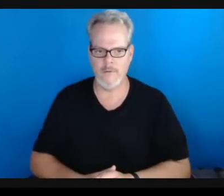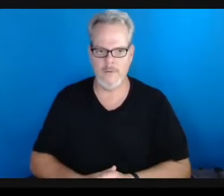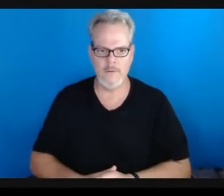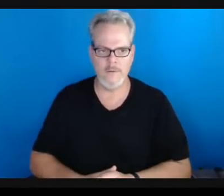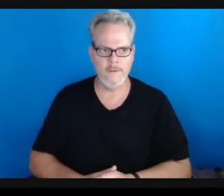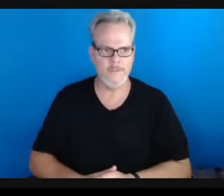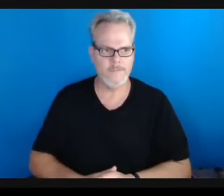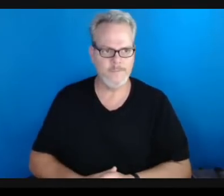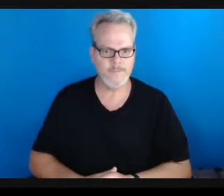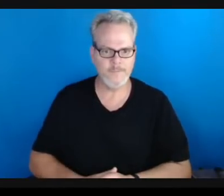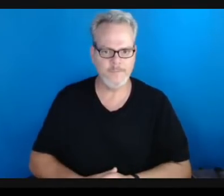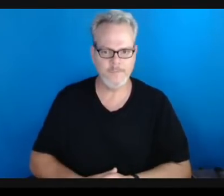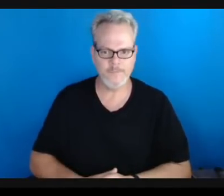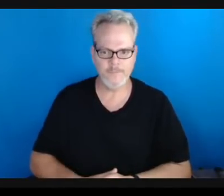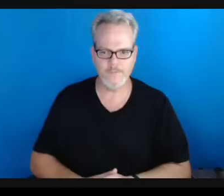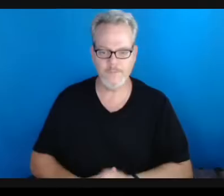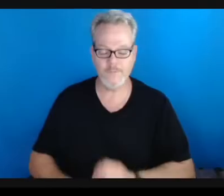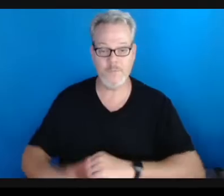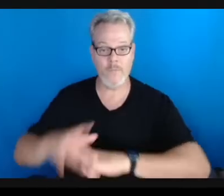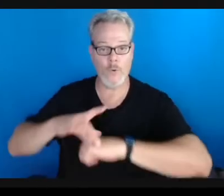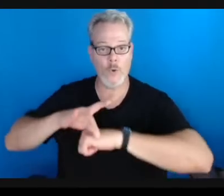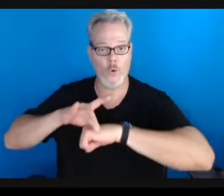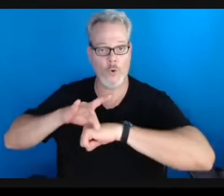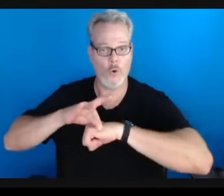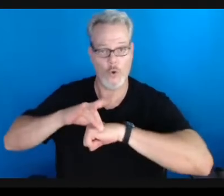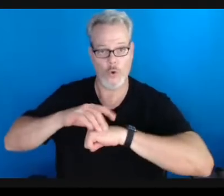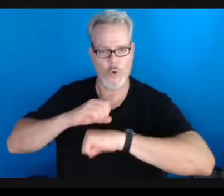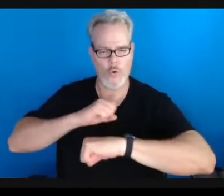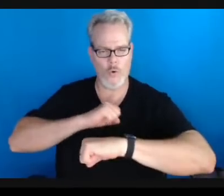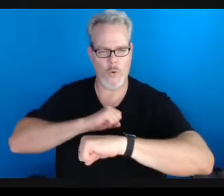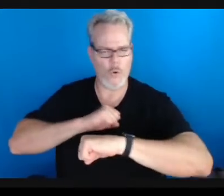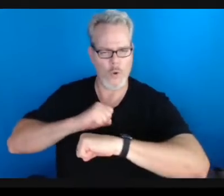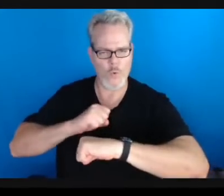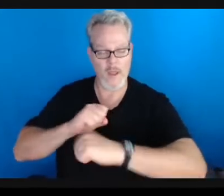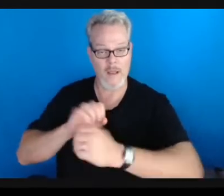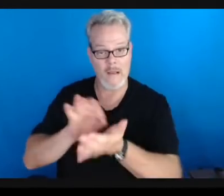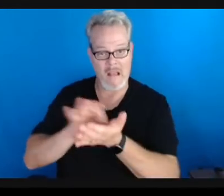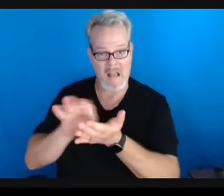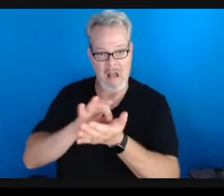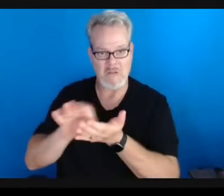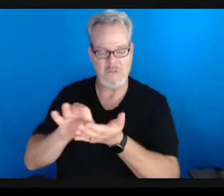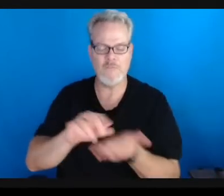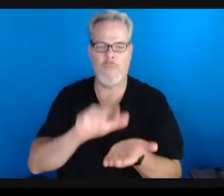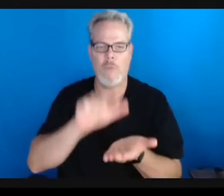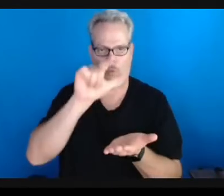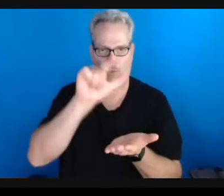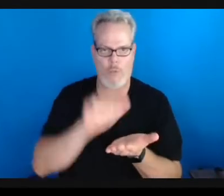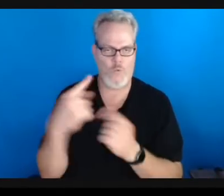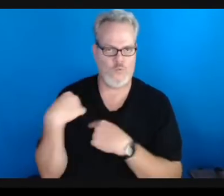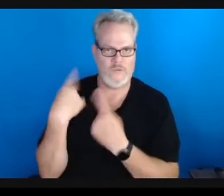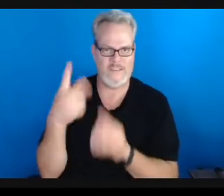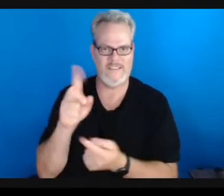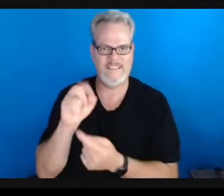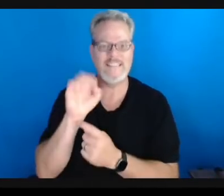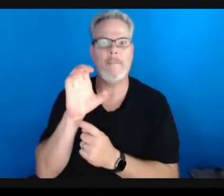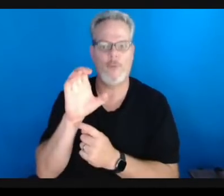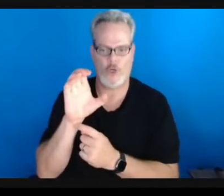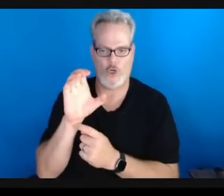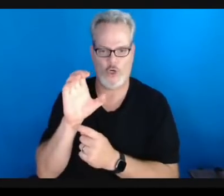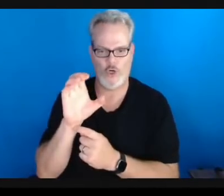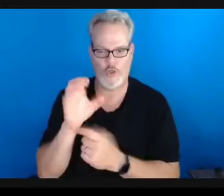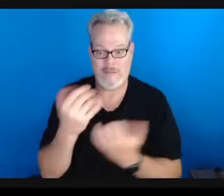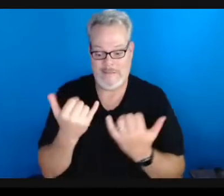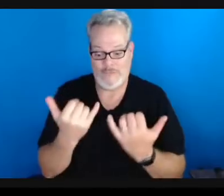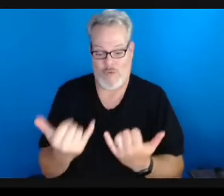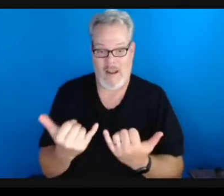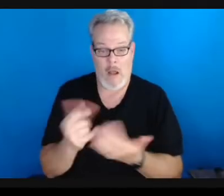So earthquake counts have really been quite low after December outbreak. Here we are, earthquakes per week quite